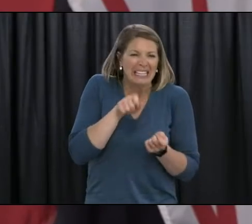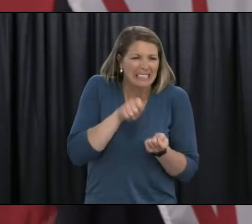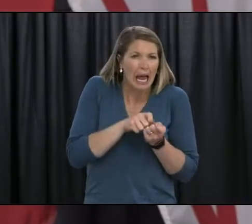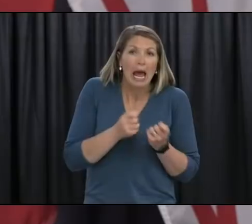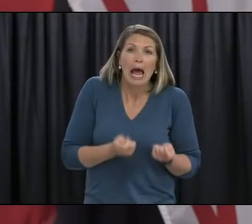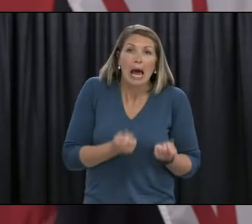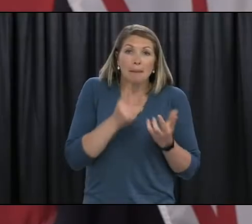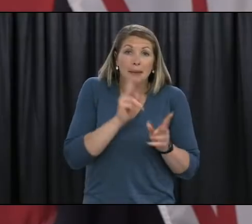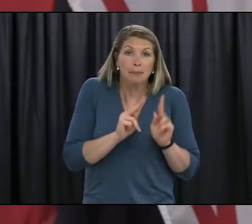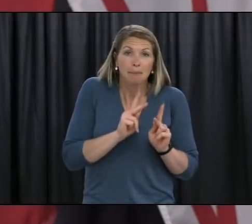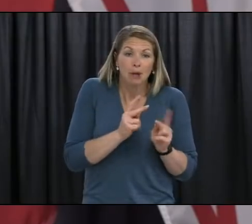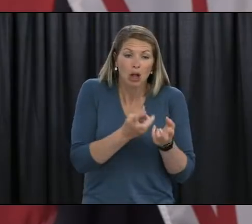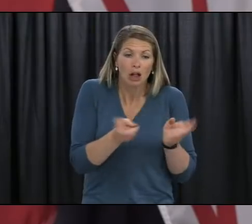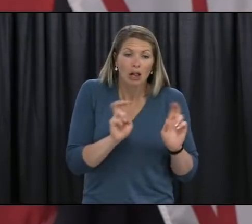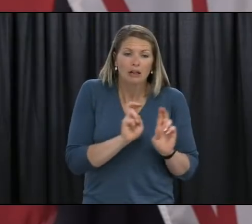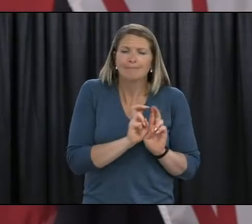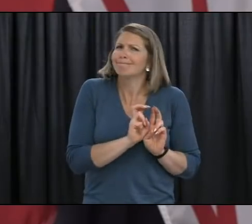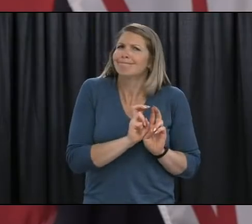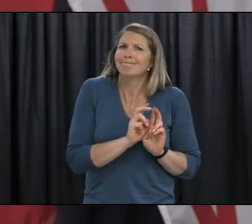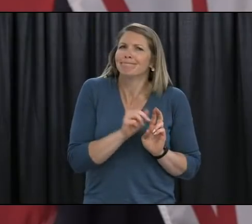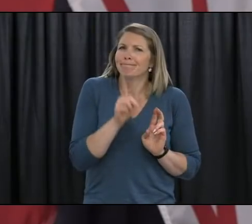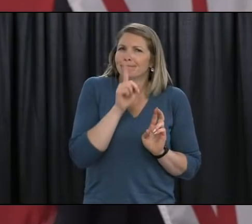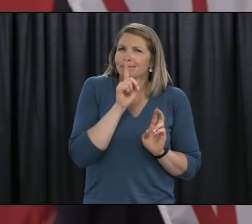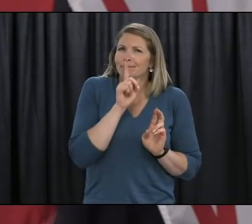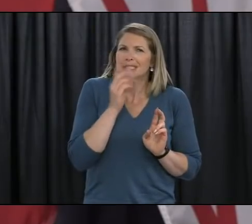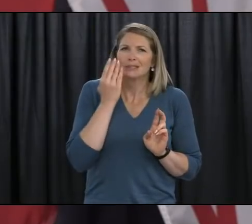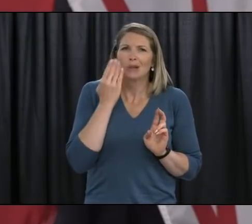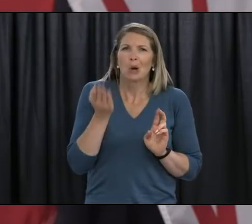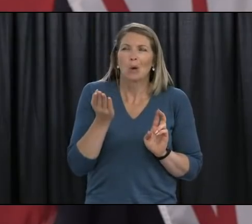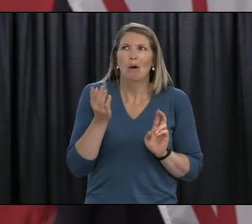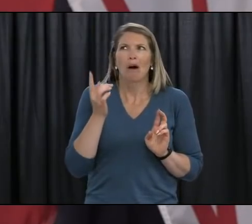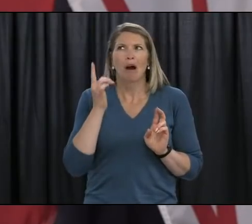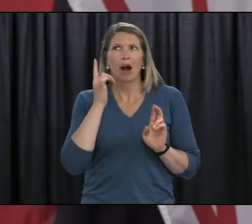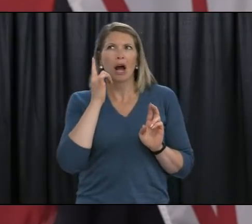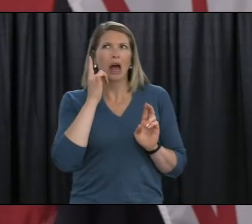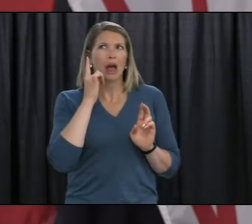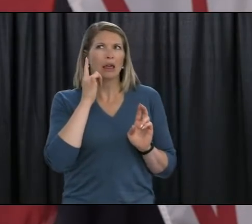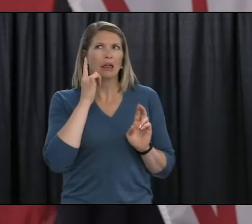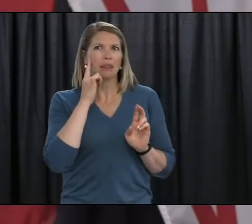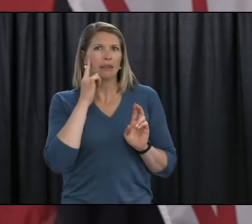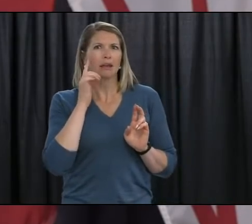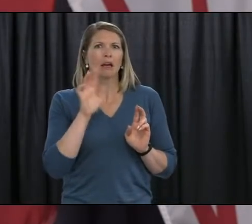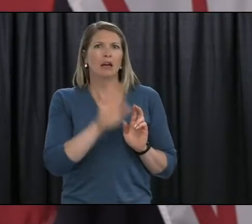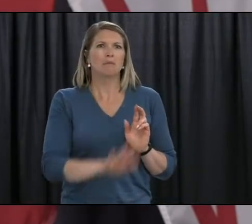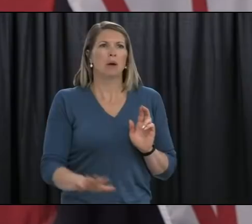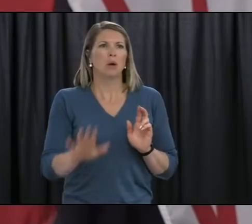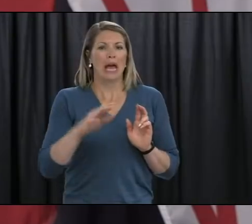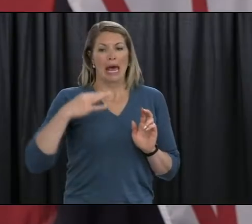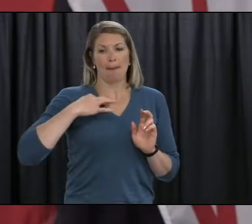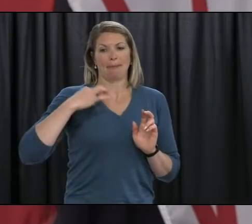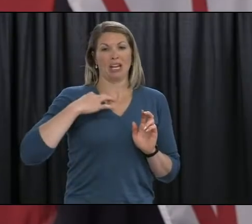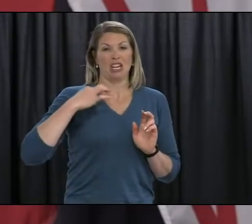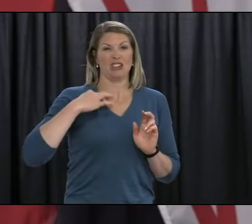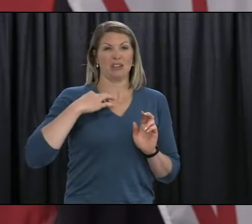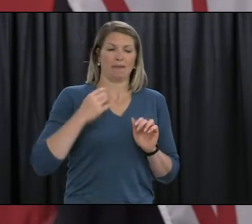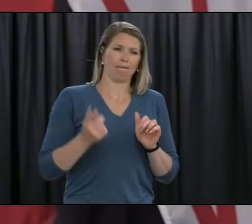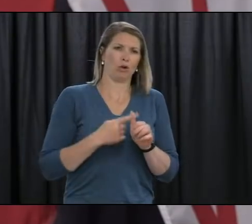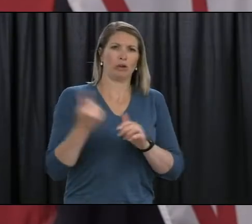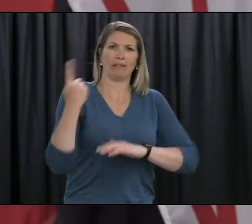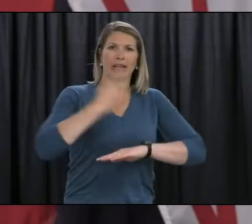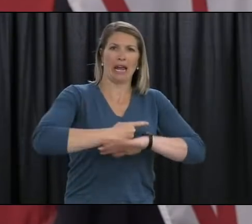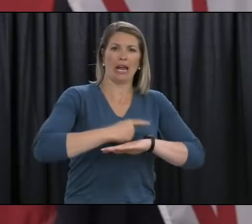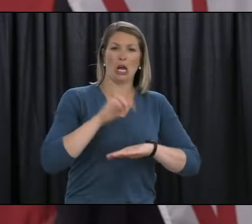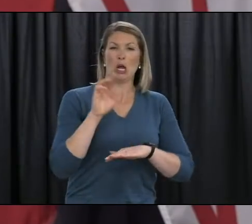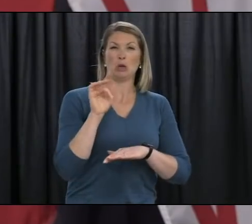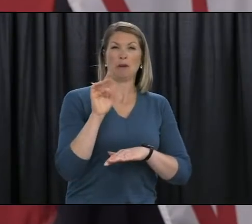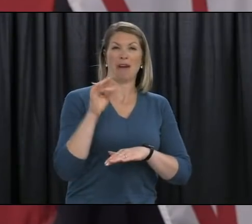number of applications. I know on the opening day, there was some 25 per hour that was coming in. And so they ramped up pretty quickly there,